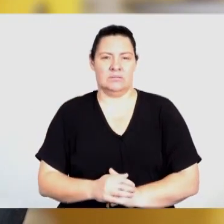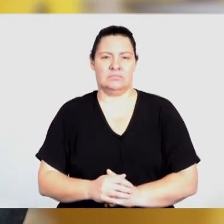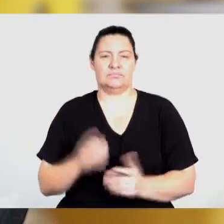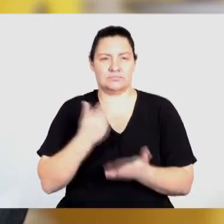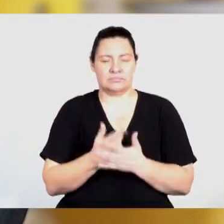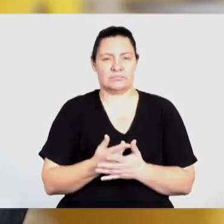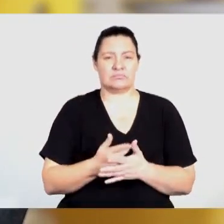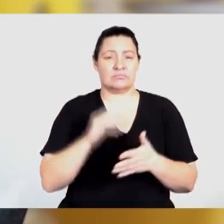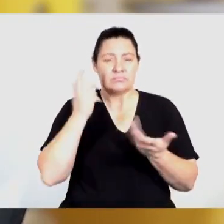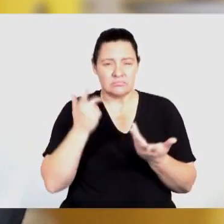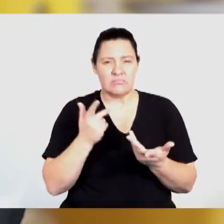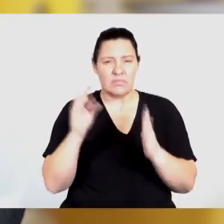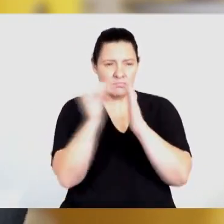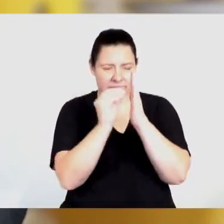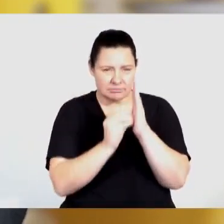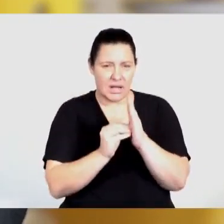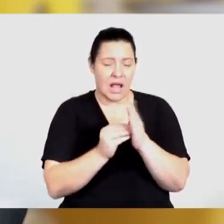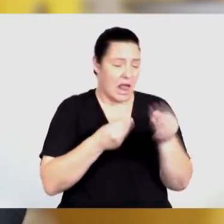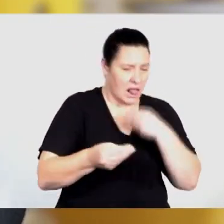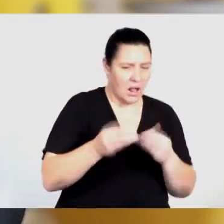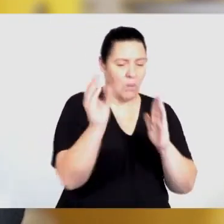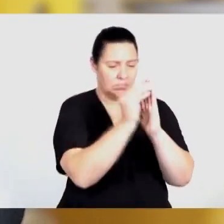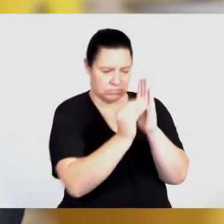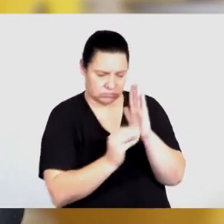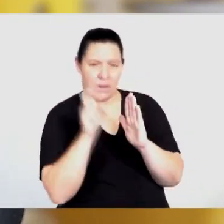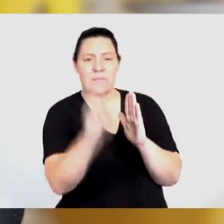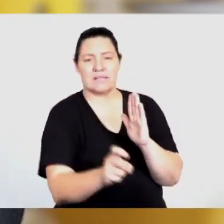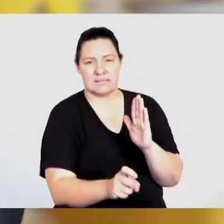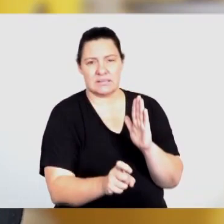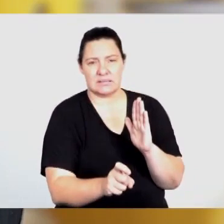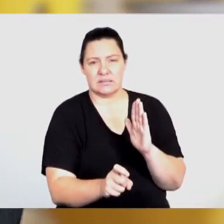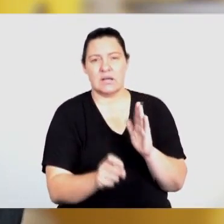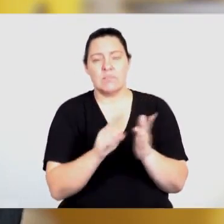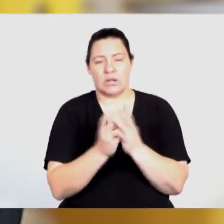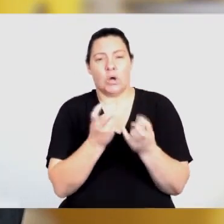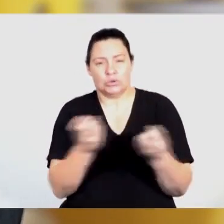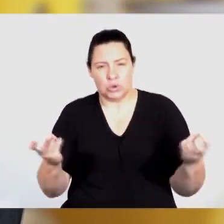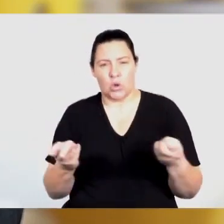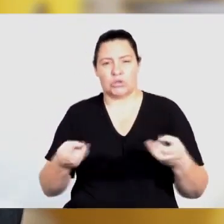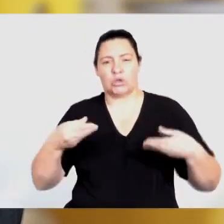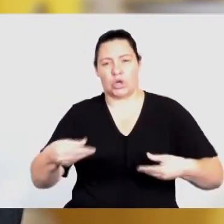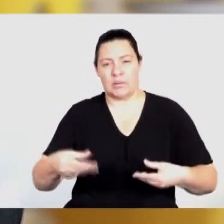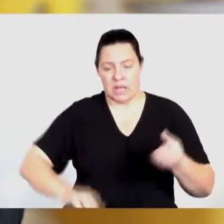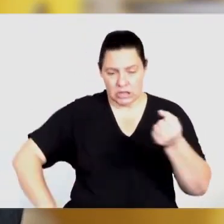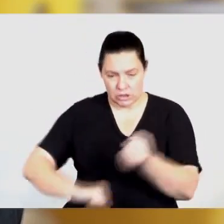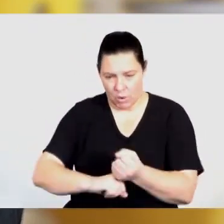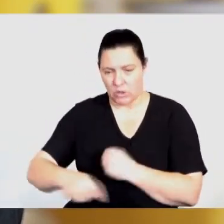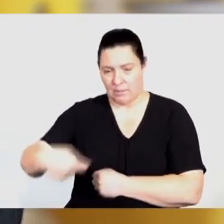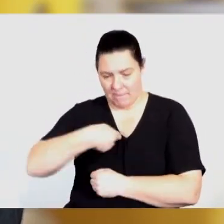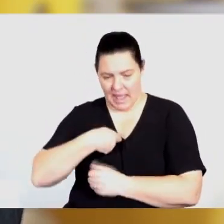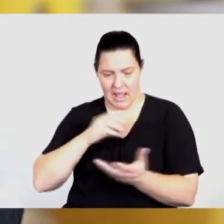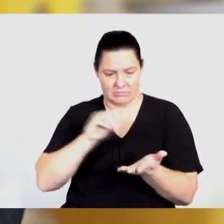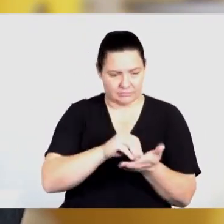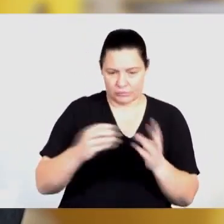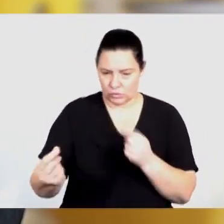that all transactions are recorded, and then also ensure that there are source documents that support